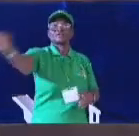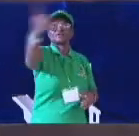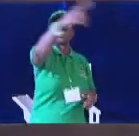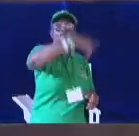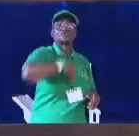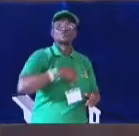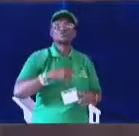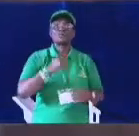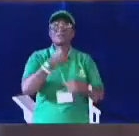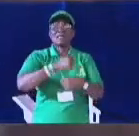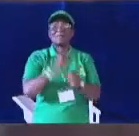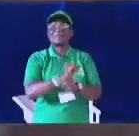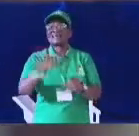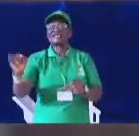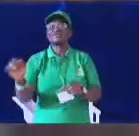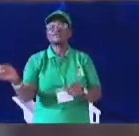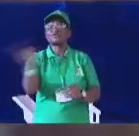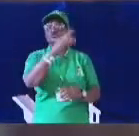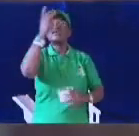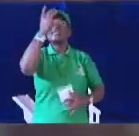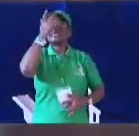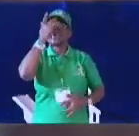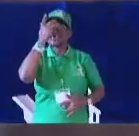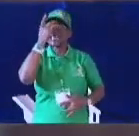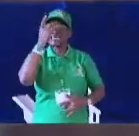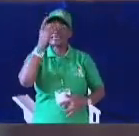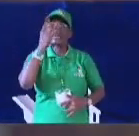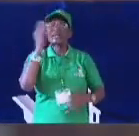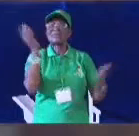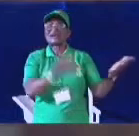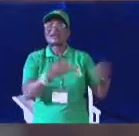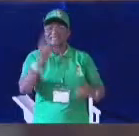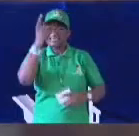causing you sickness, disease,